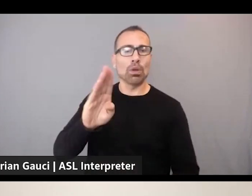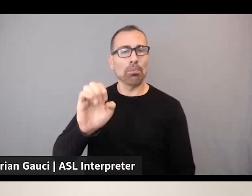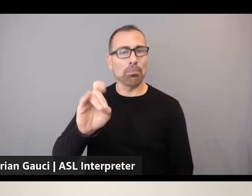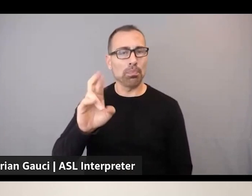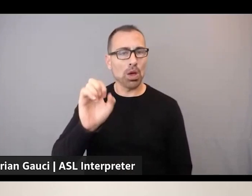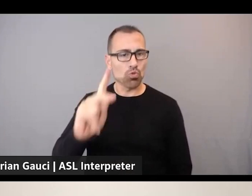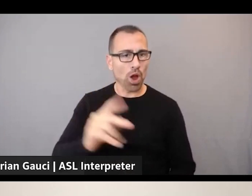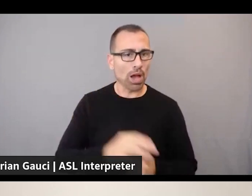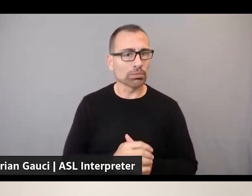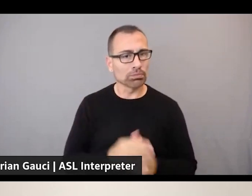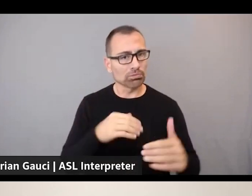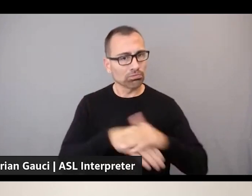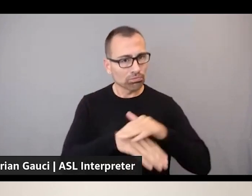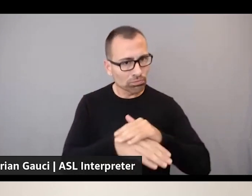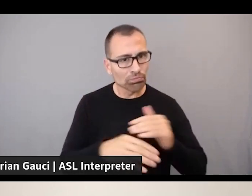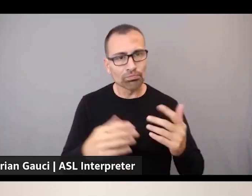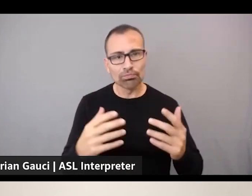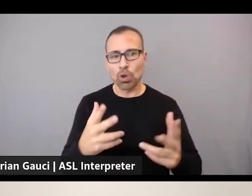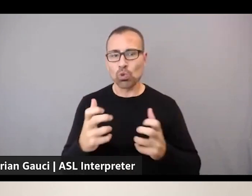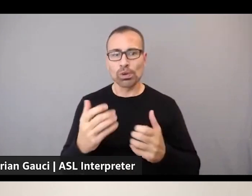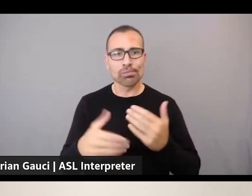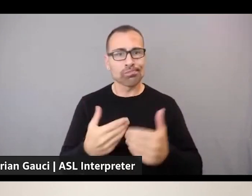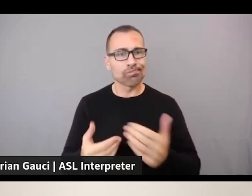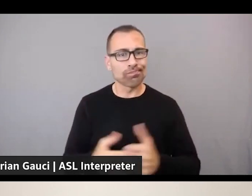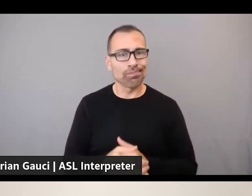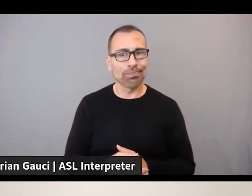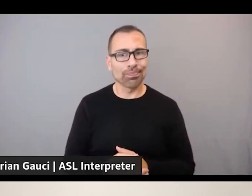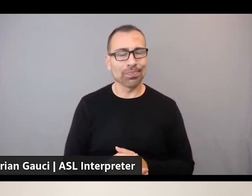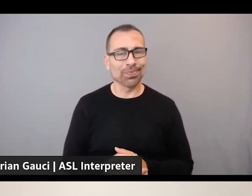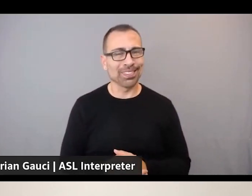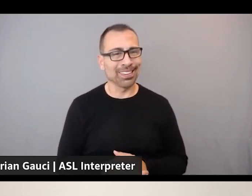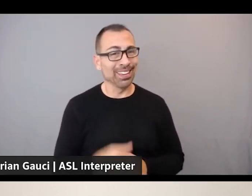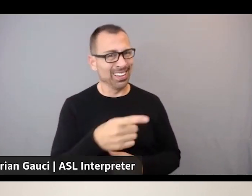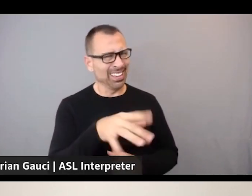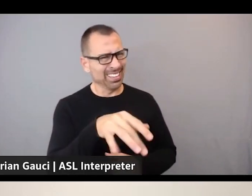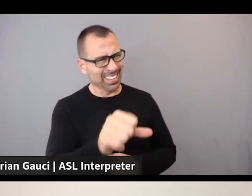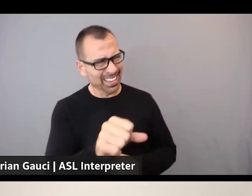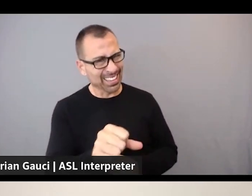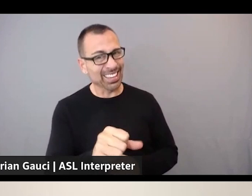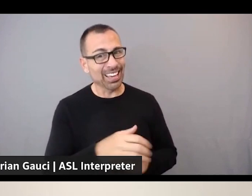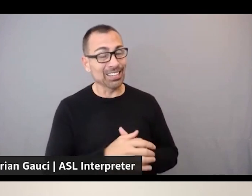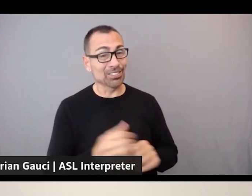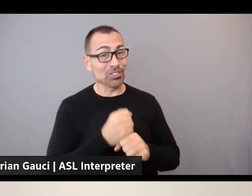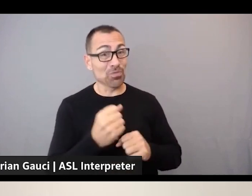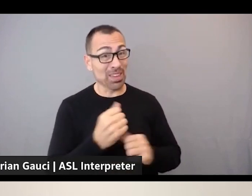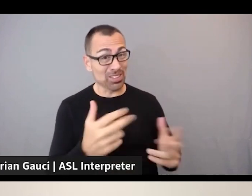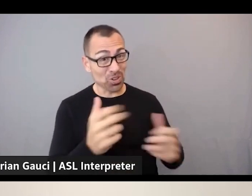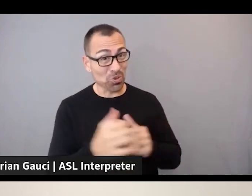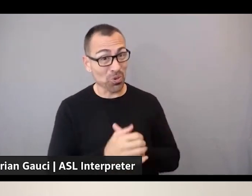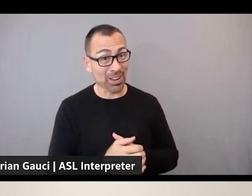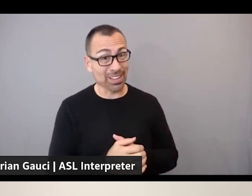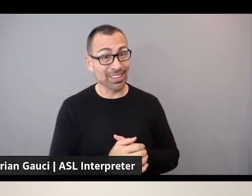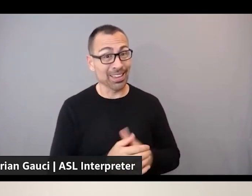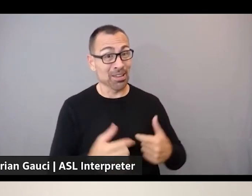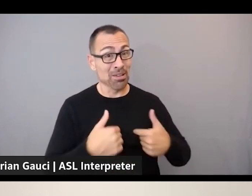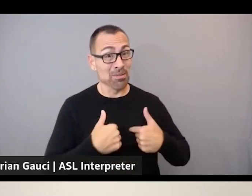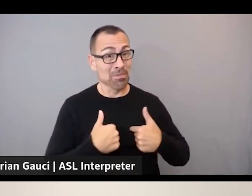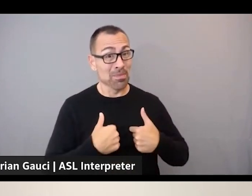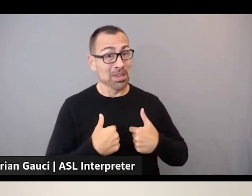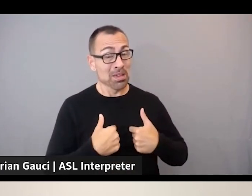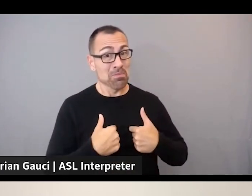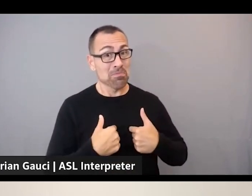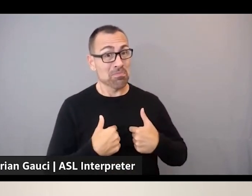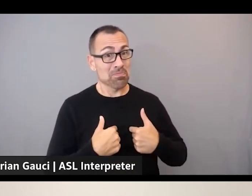quickly. Hey, you've made it so easy for people to access that even people who have accessed it don't know it's not called foundational and called it that.